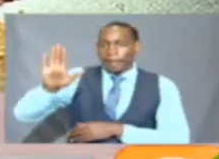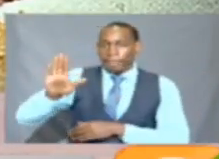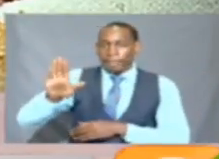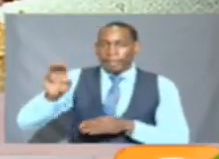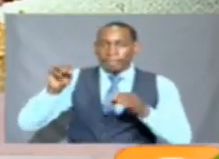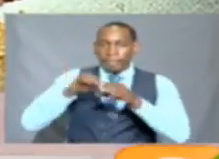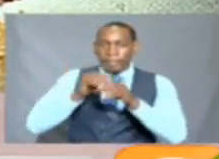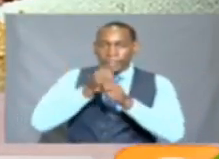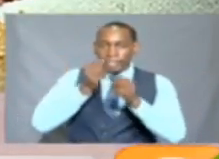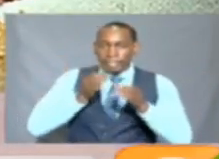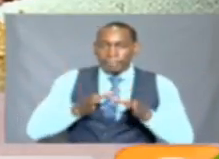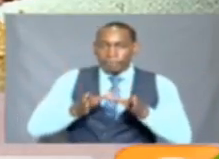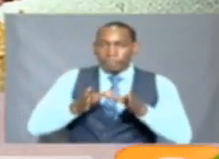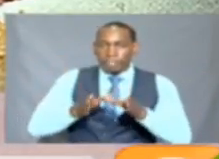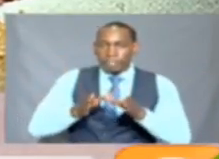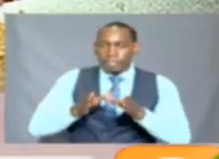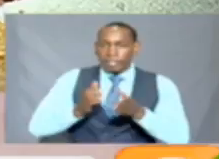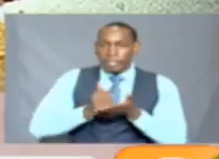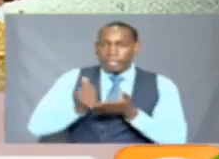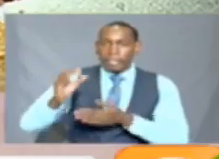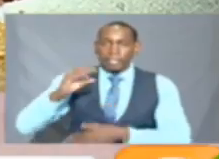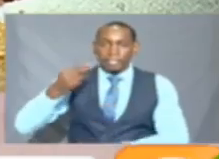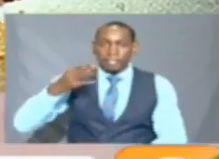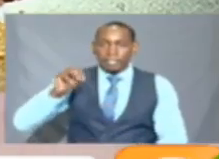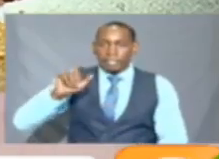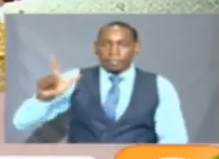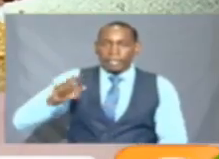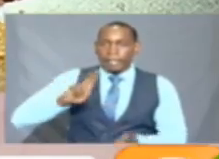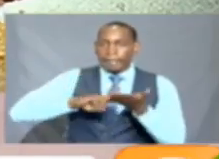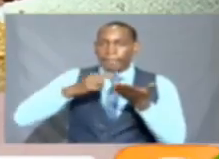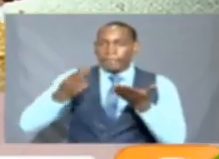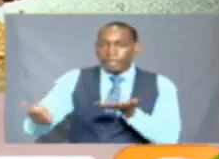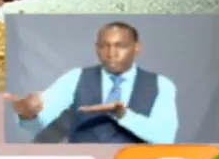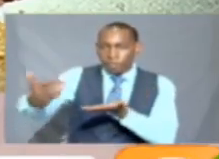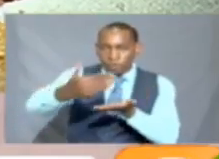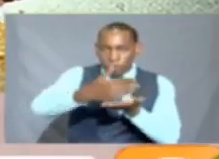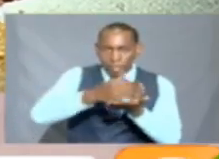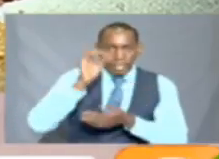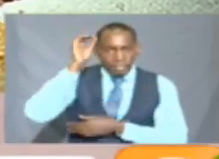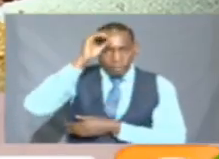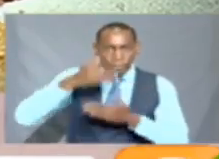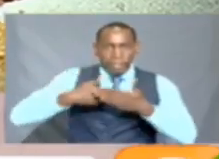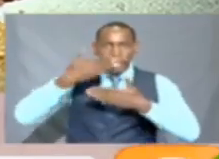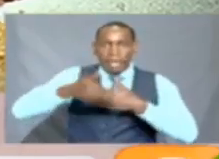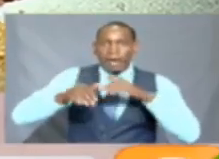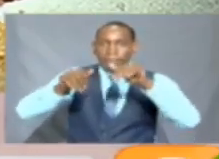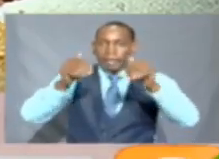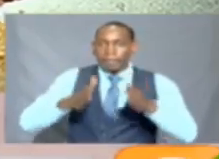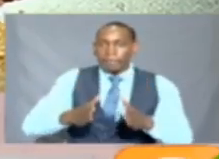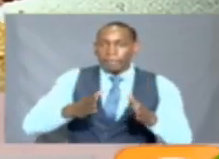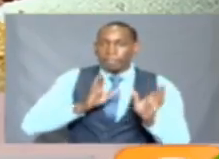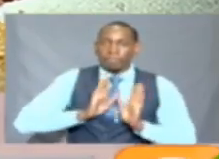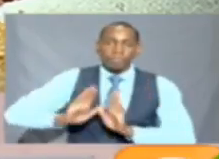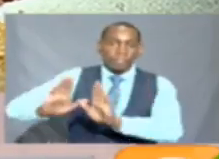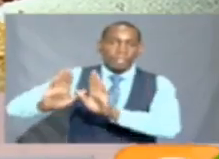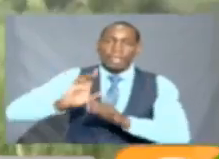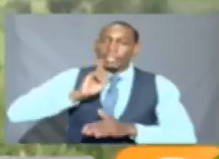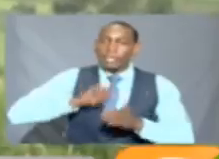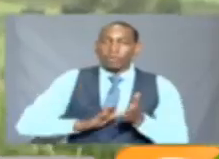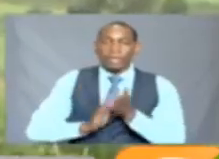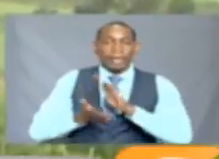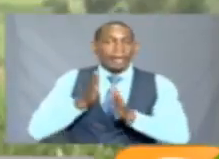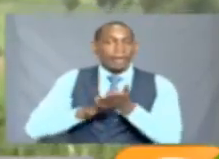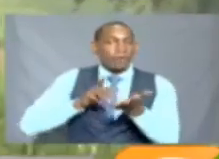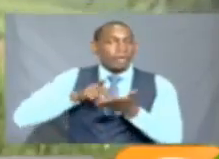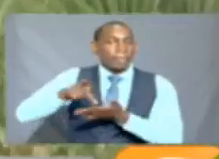task force members assigned to Chemalil Sugar Belt, however, failed to collect views after farmers staged a walkout, citing